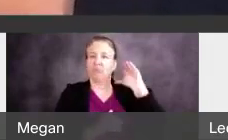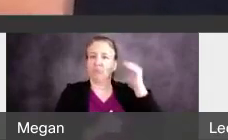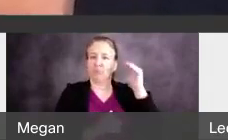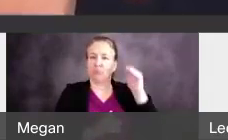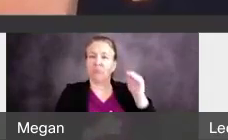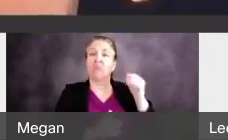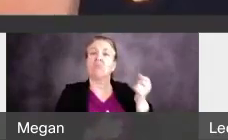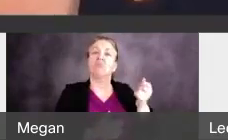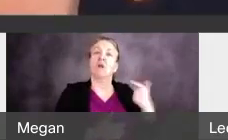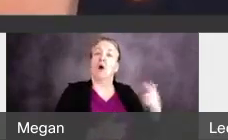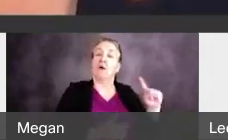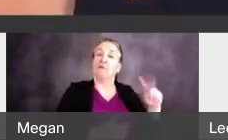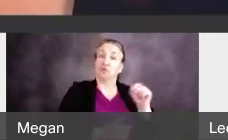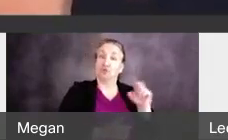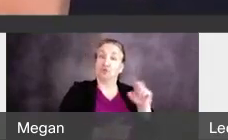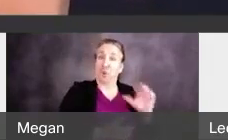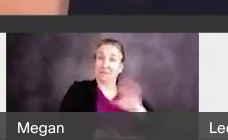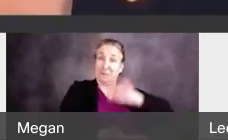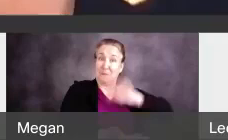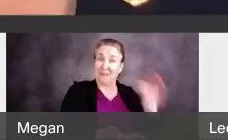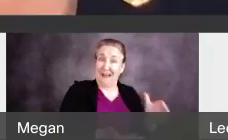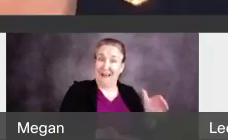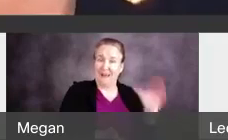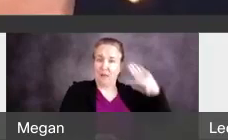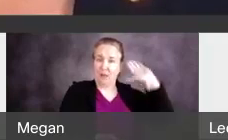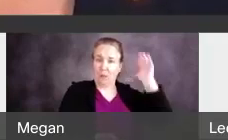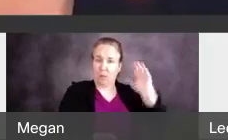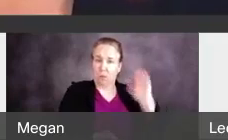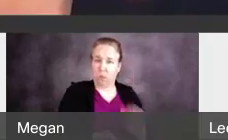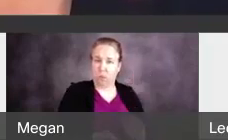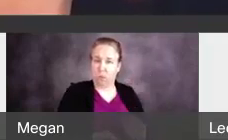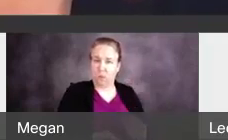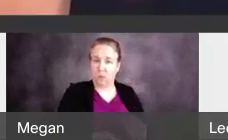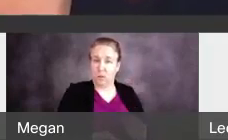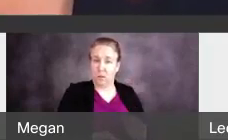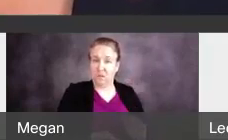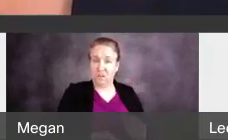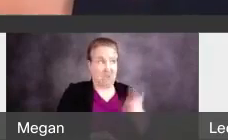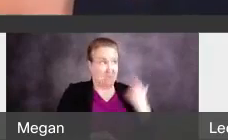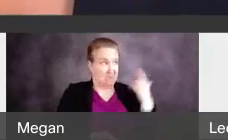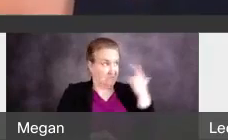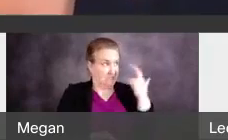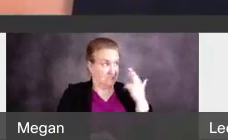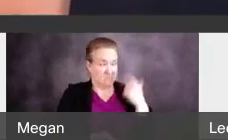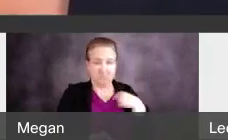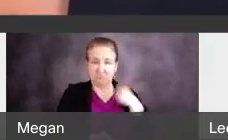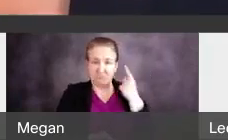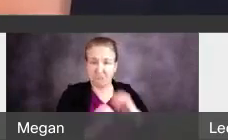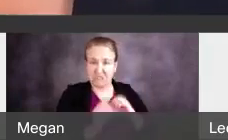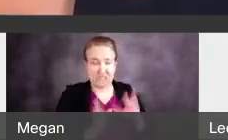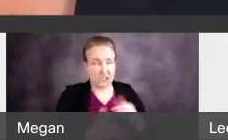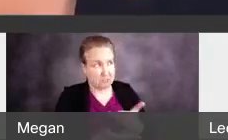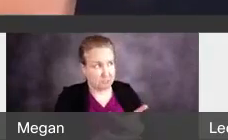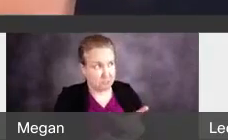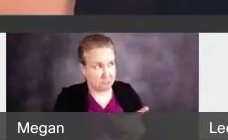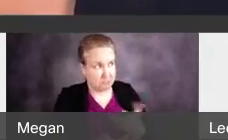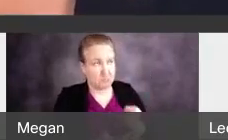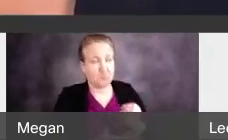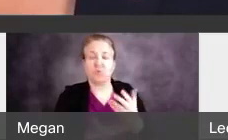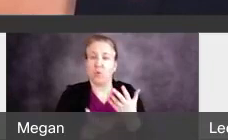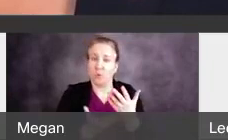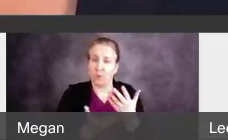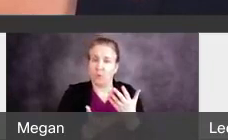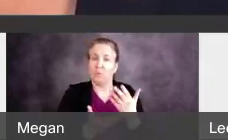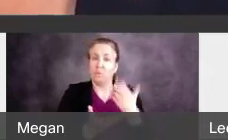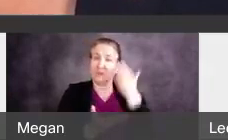of first doses is really dwindling for reasons that are not clear to me. And so because of that,